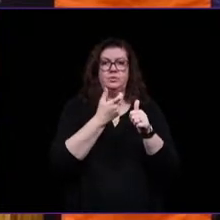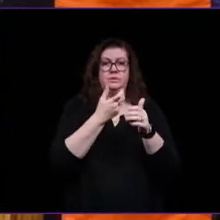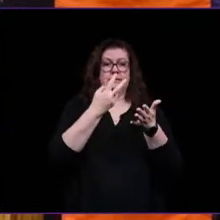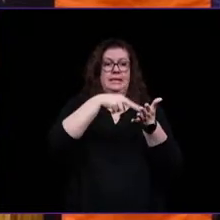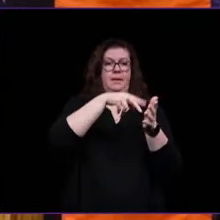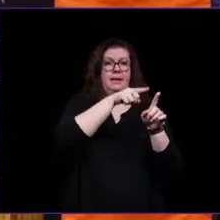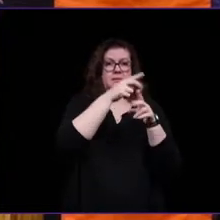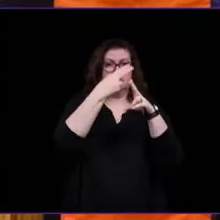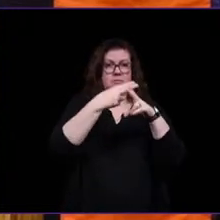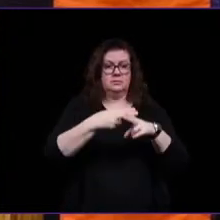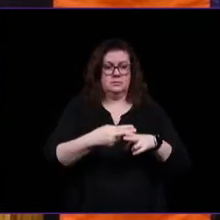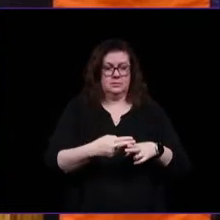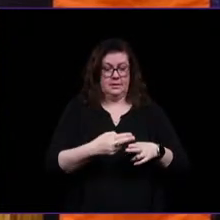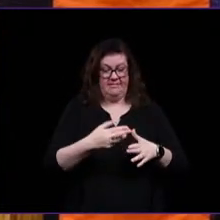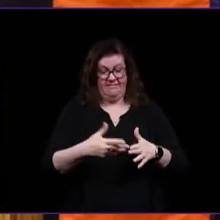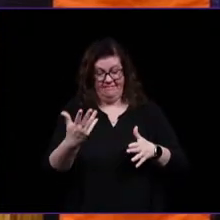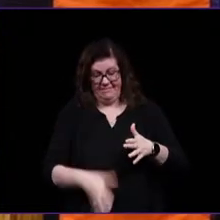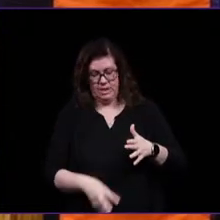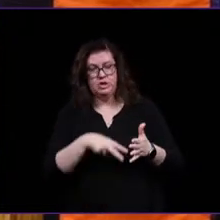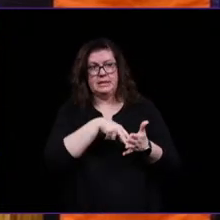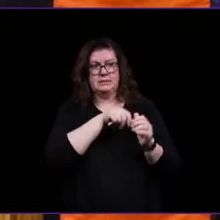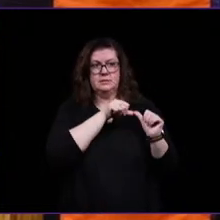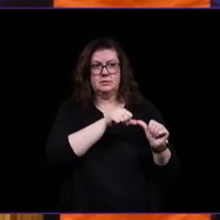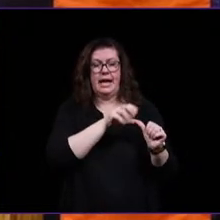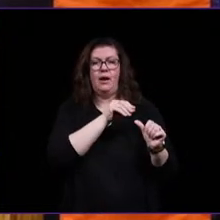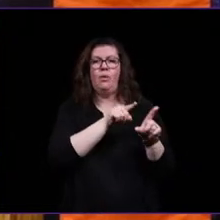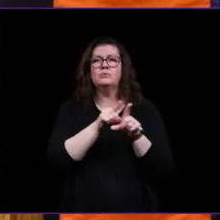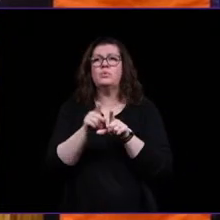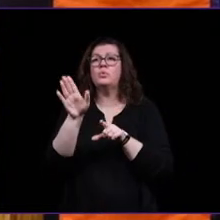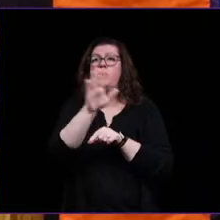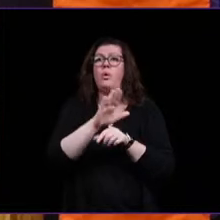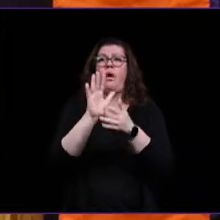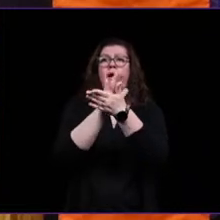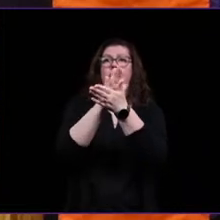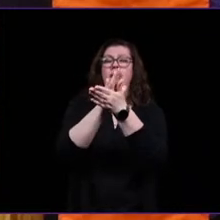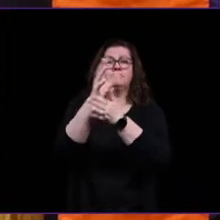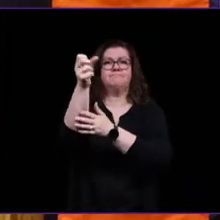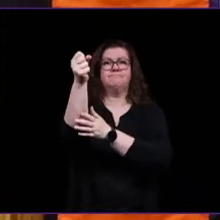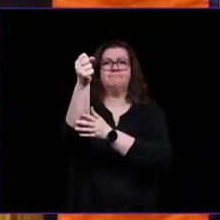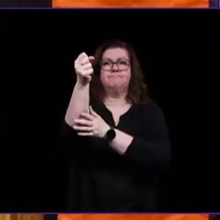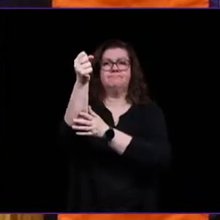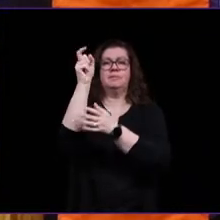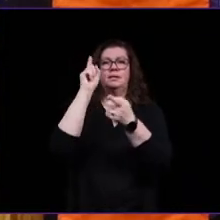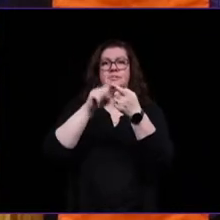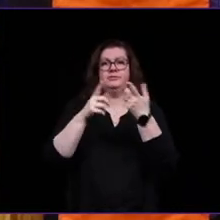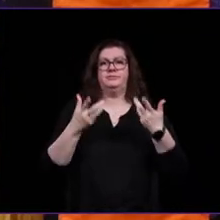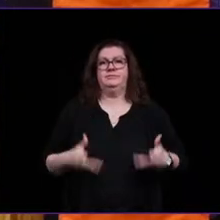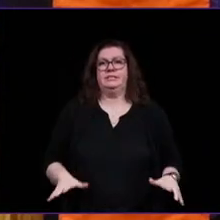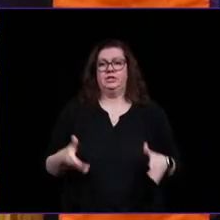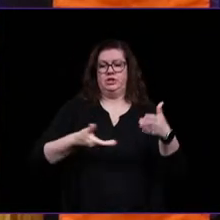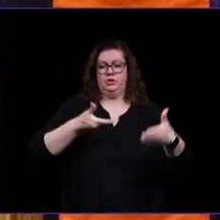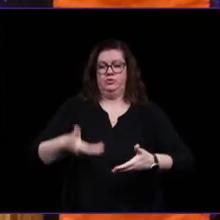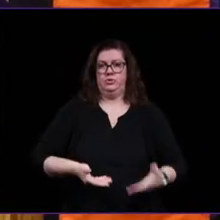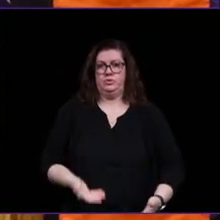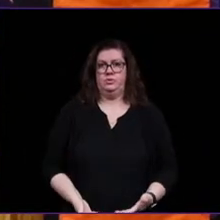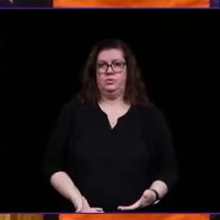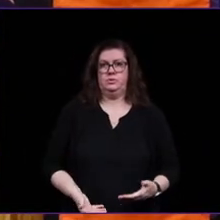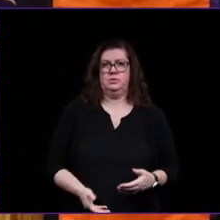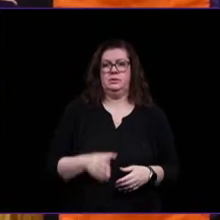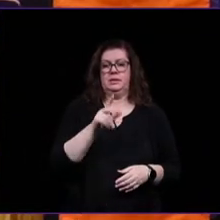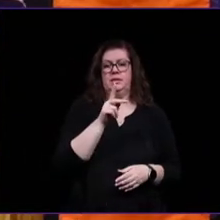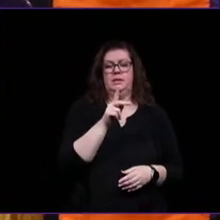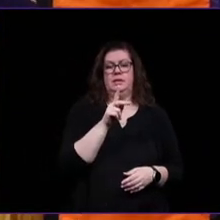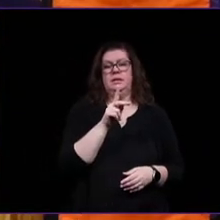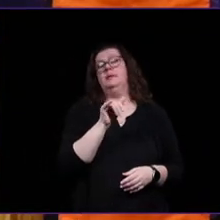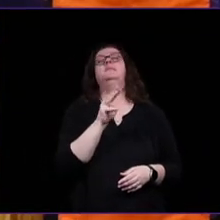standing until all have been called. I ask that you please wait to show your appreciation until all have been introduced. Ms. Kim